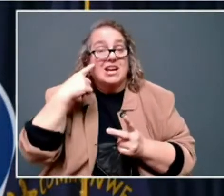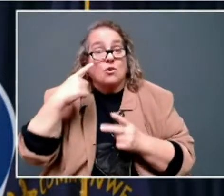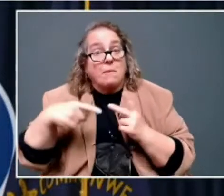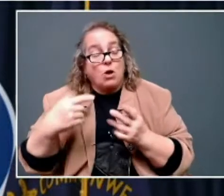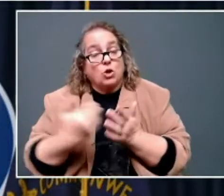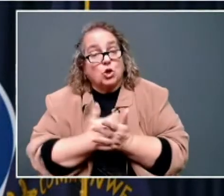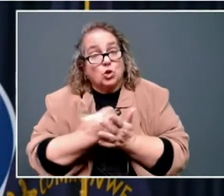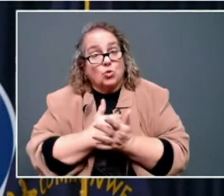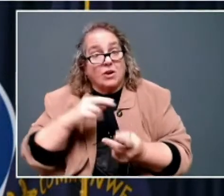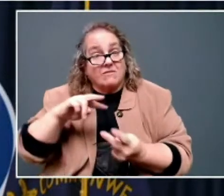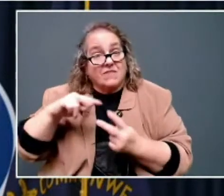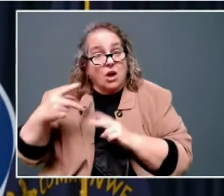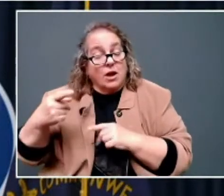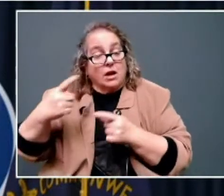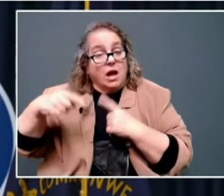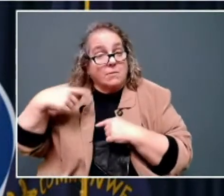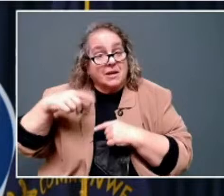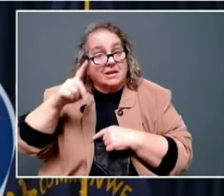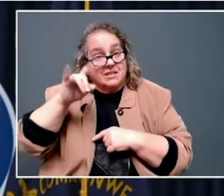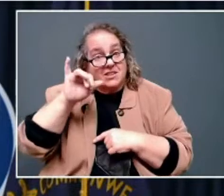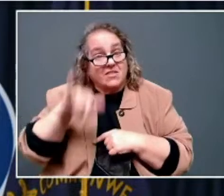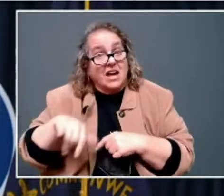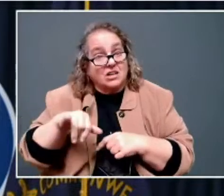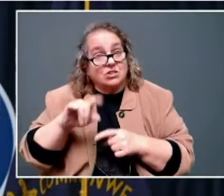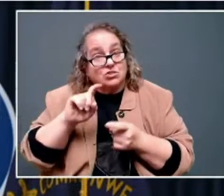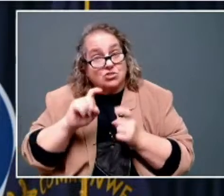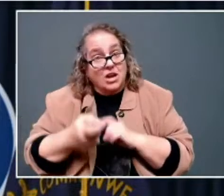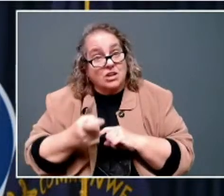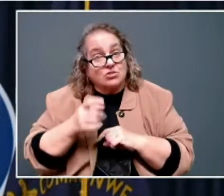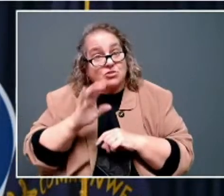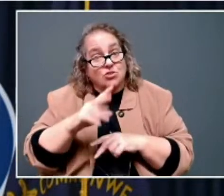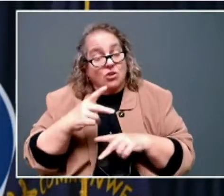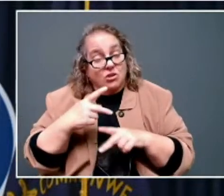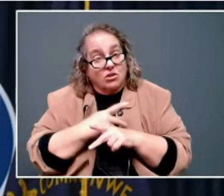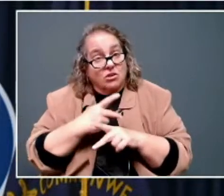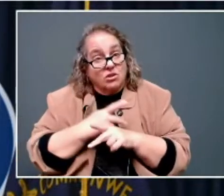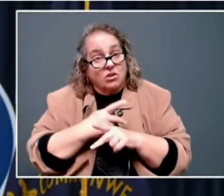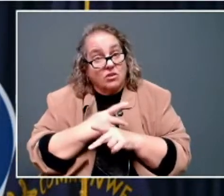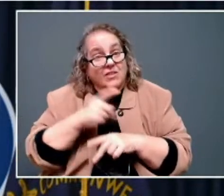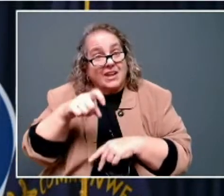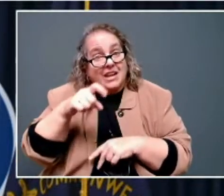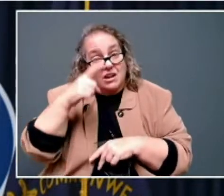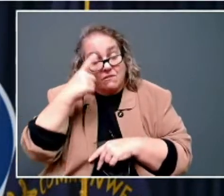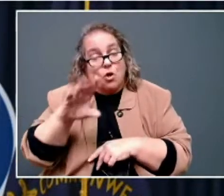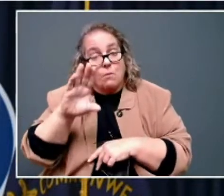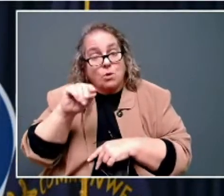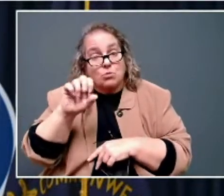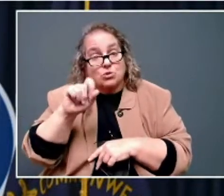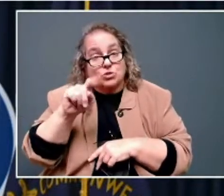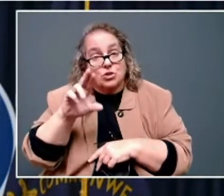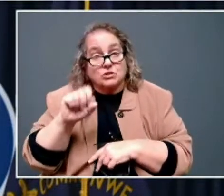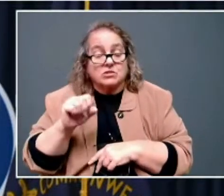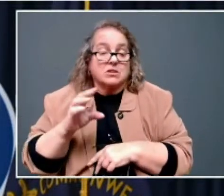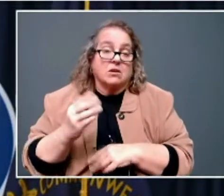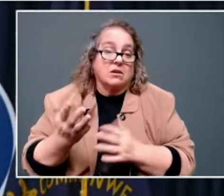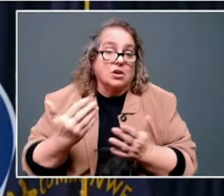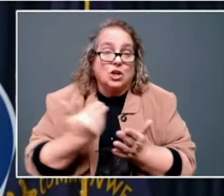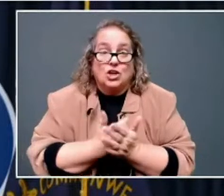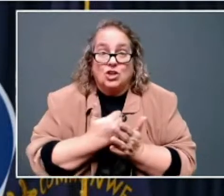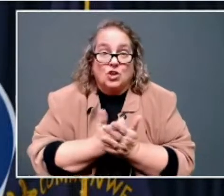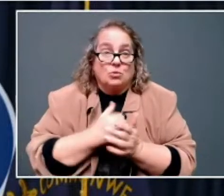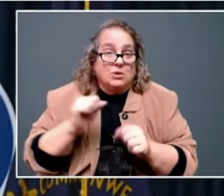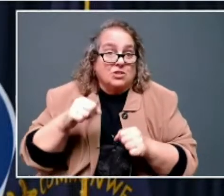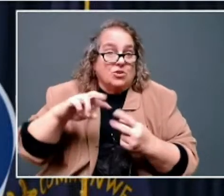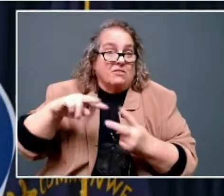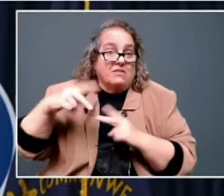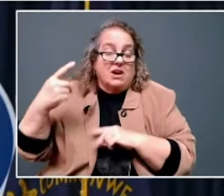your calculus or medical professionals' calculus on the need for boosters? Question is about a new potential variant that's out